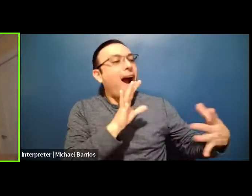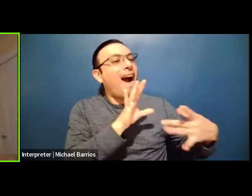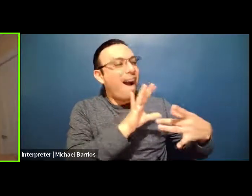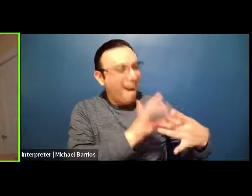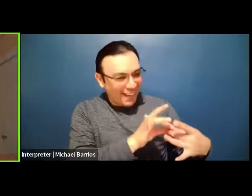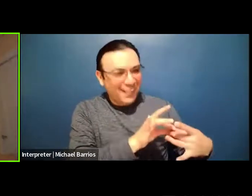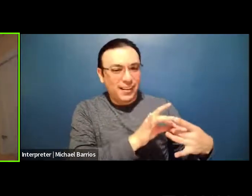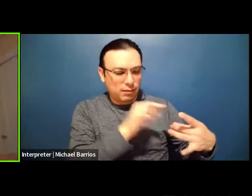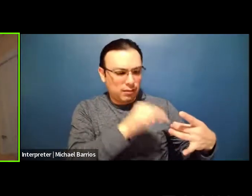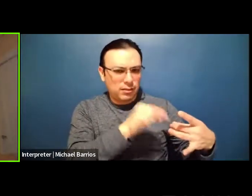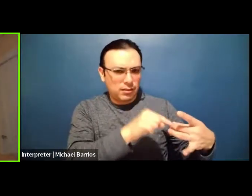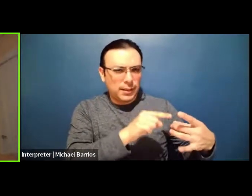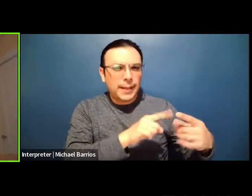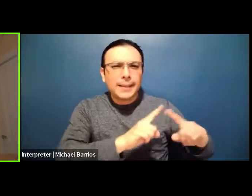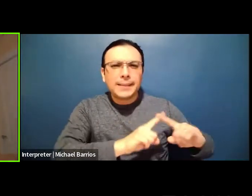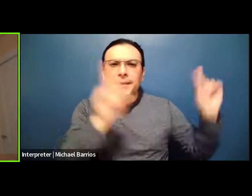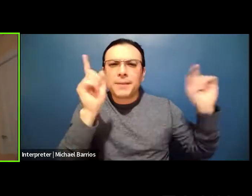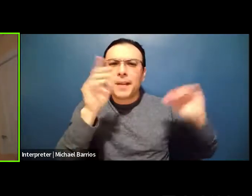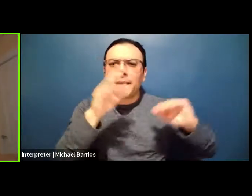family.